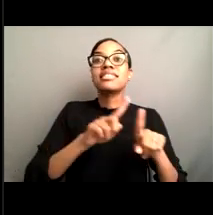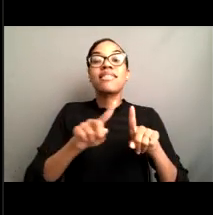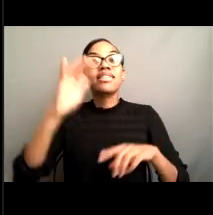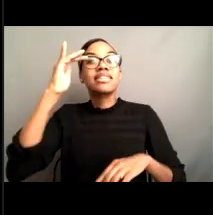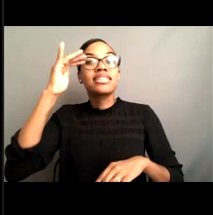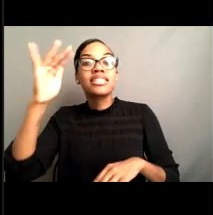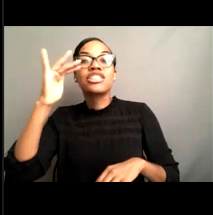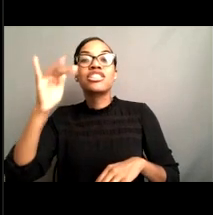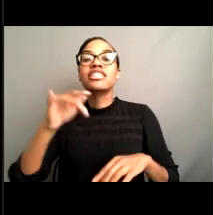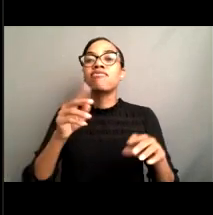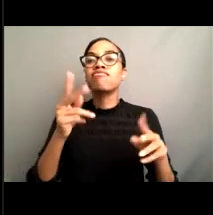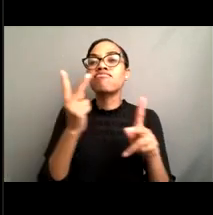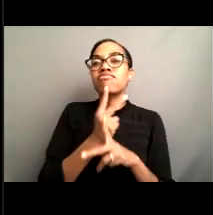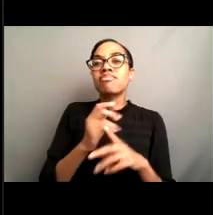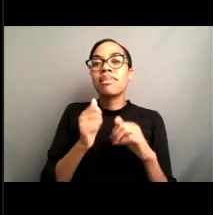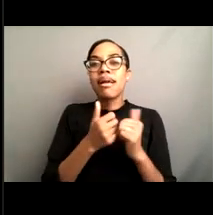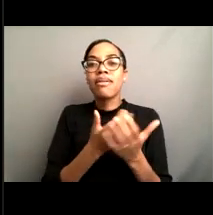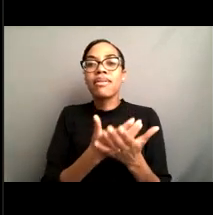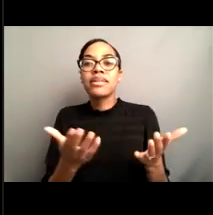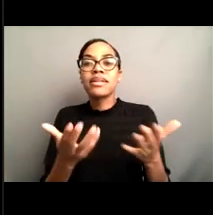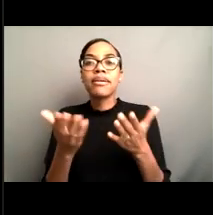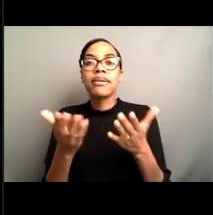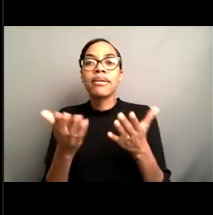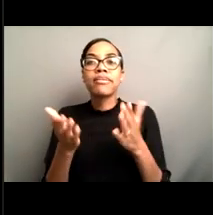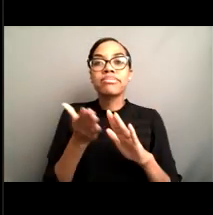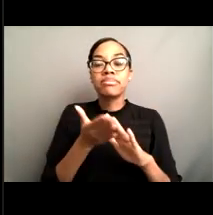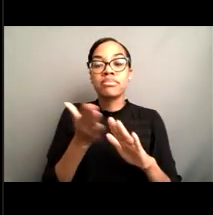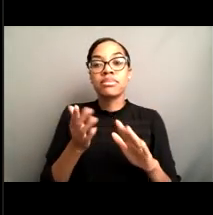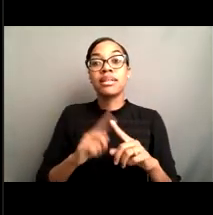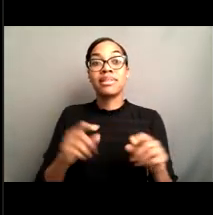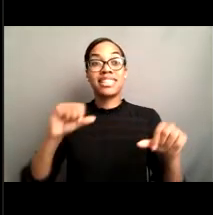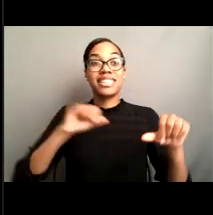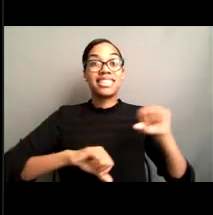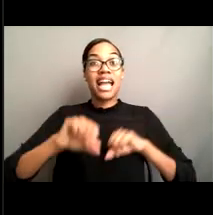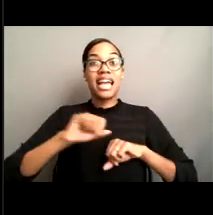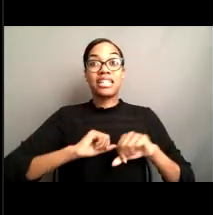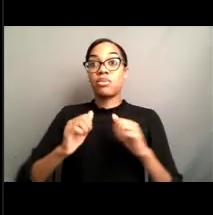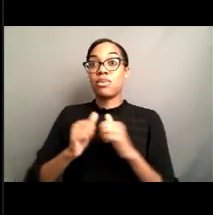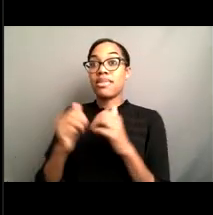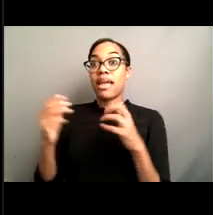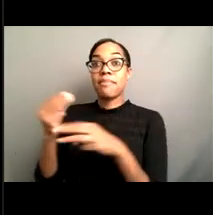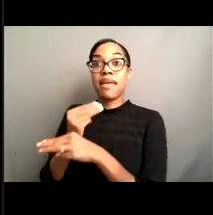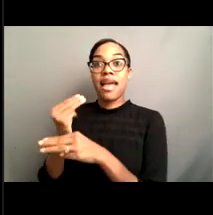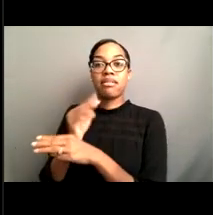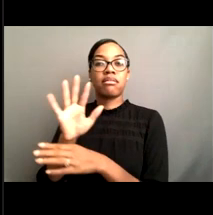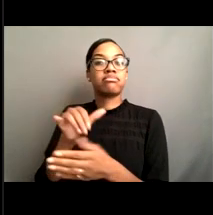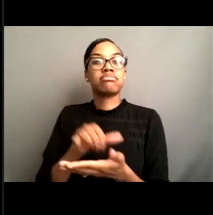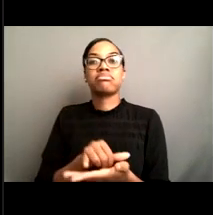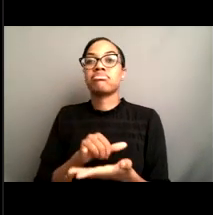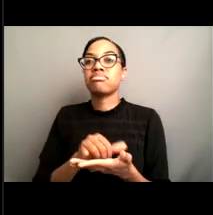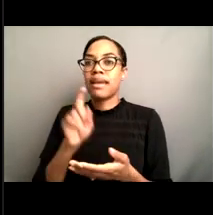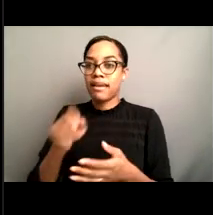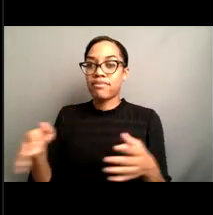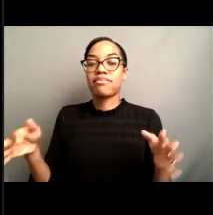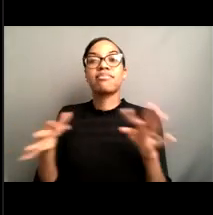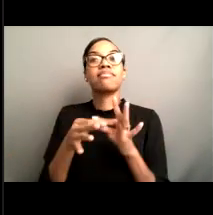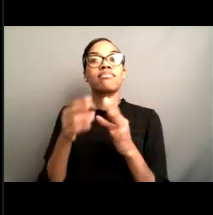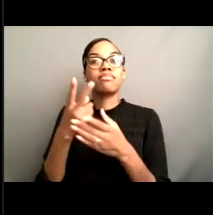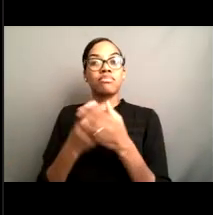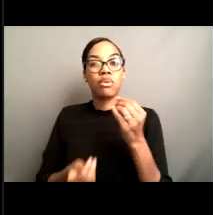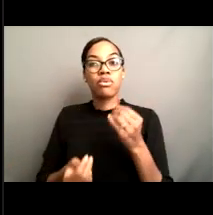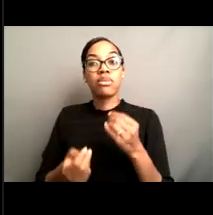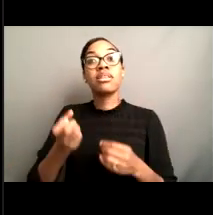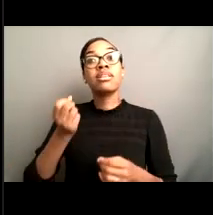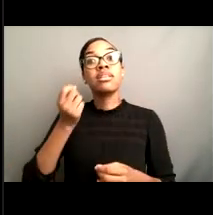how things work. But you can't have science without math. And that's just one thing I wanted to mention, that all of the science that we do